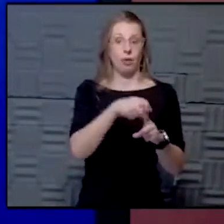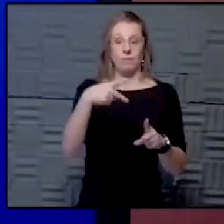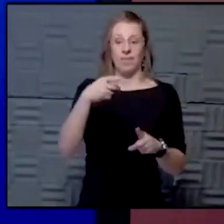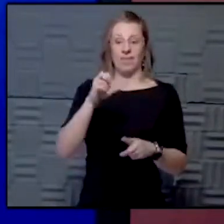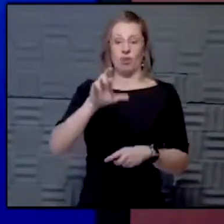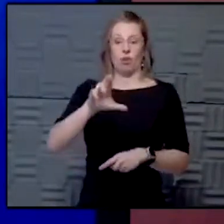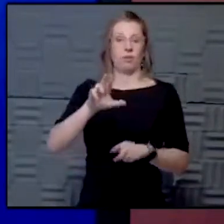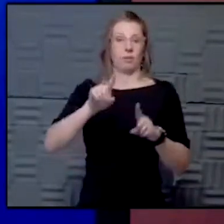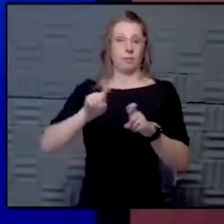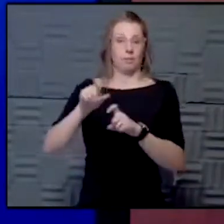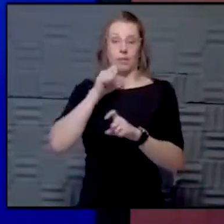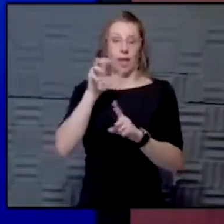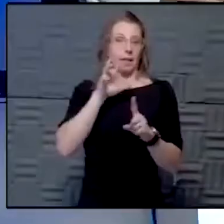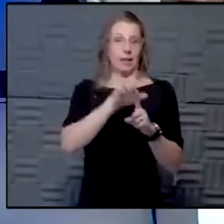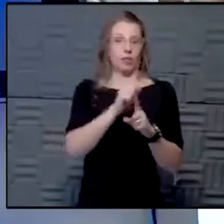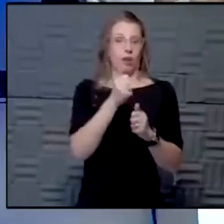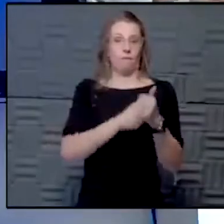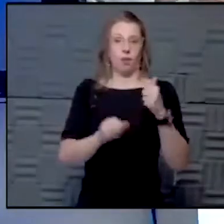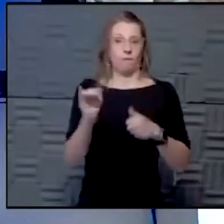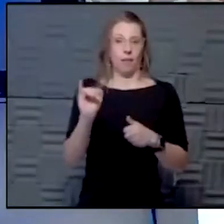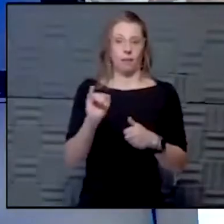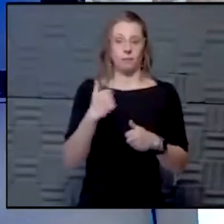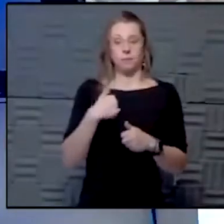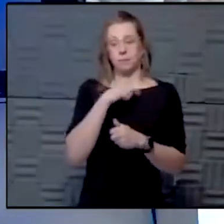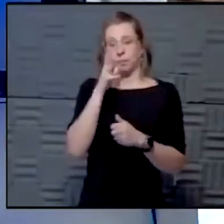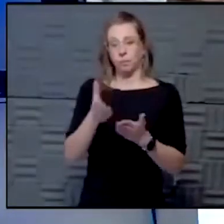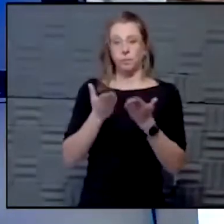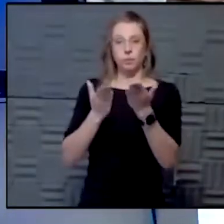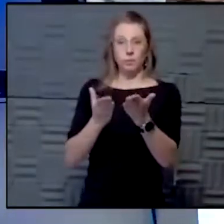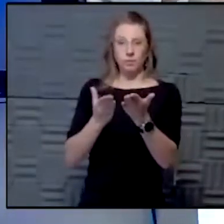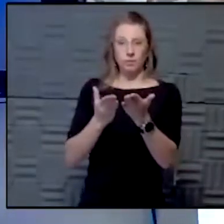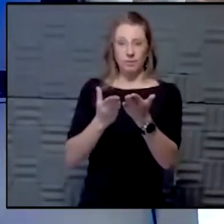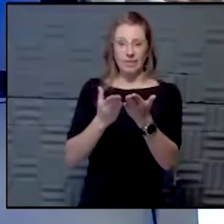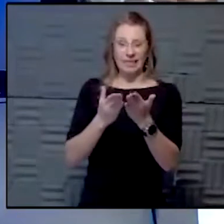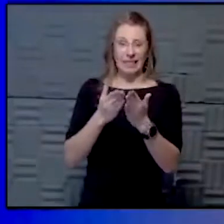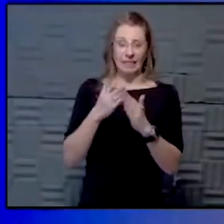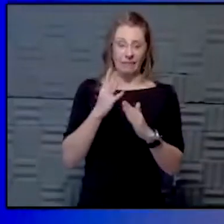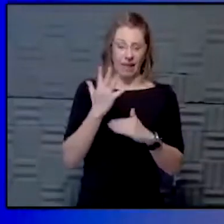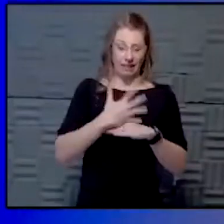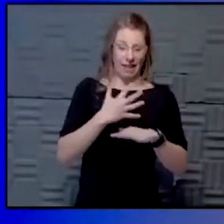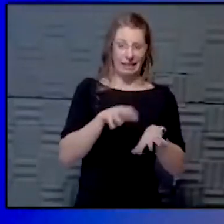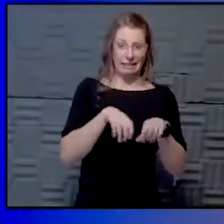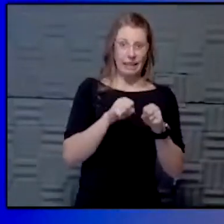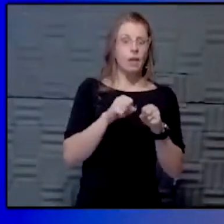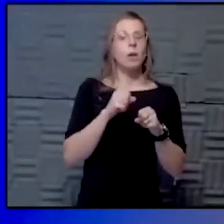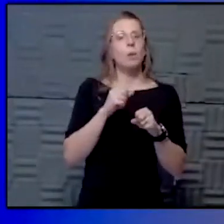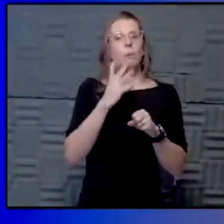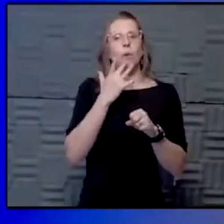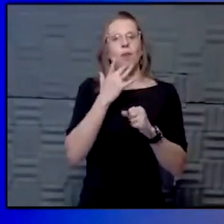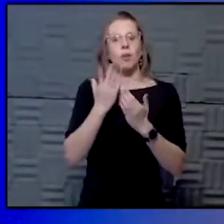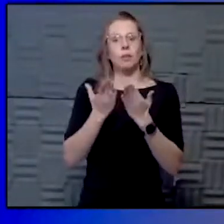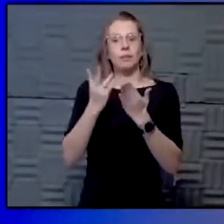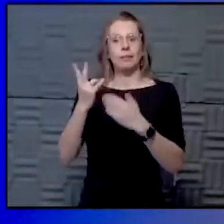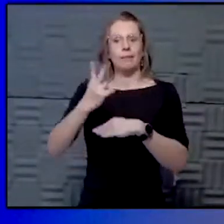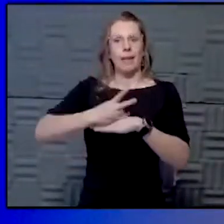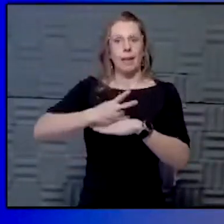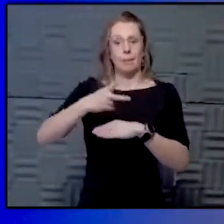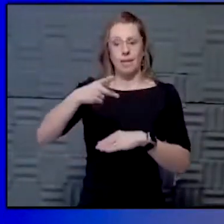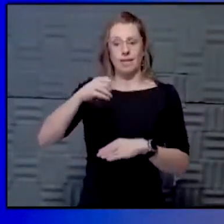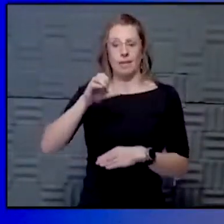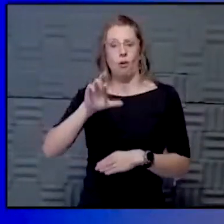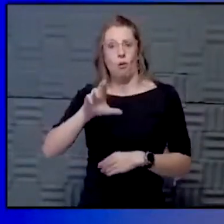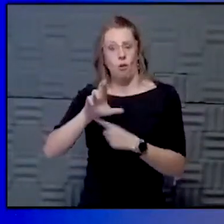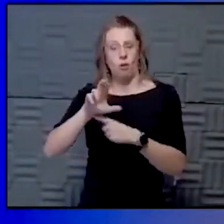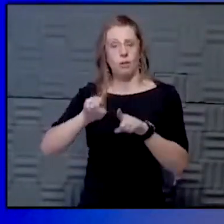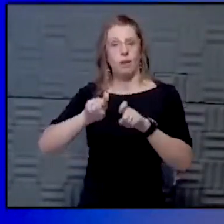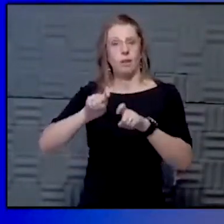test, we won't catch every infection. Yeah, and I think we would recommend not doing it as early as 5 days, but more that 7-day. And certainly if you can get a PCR test, that's probably going to be more